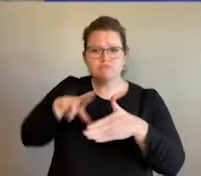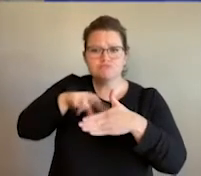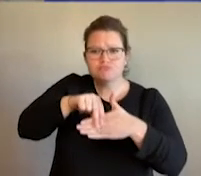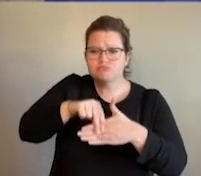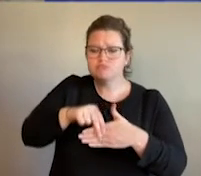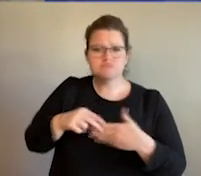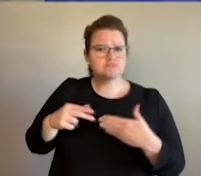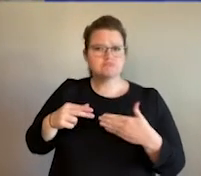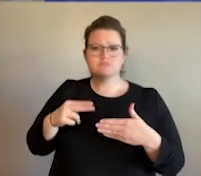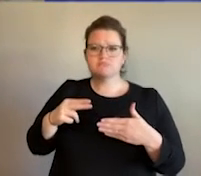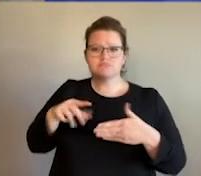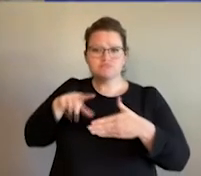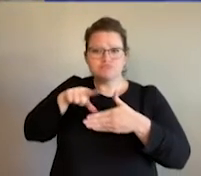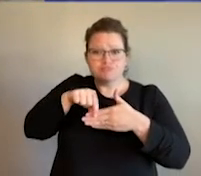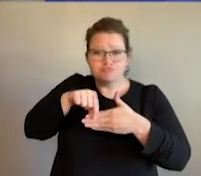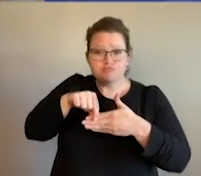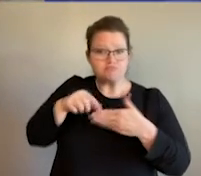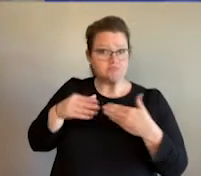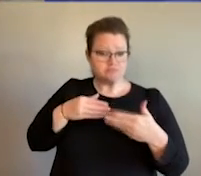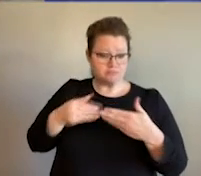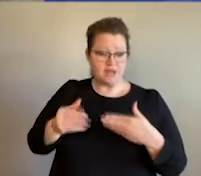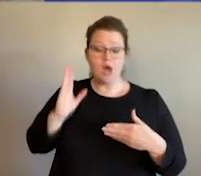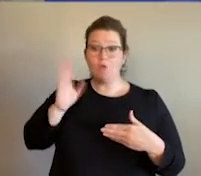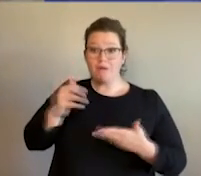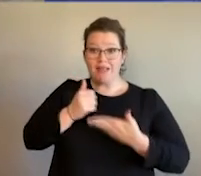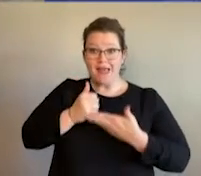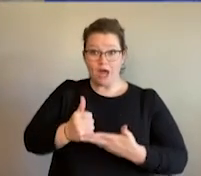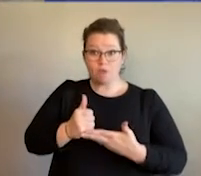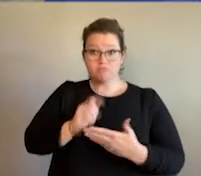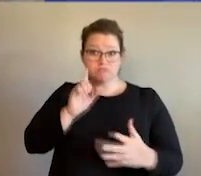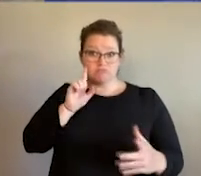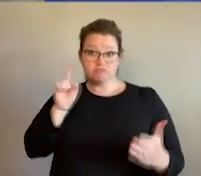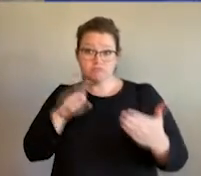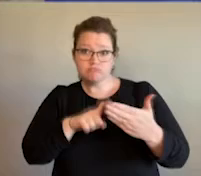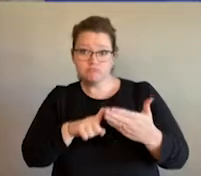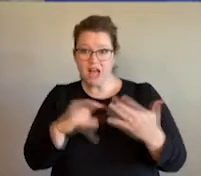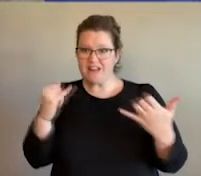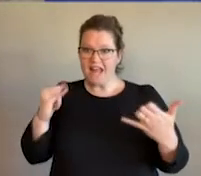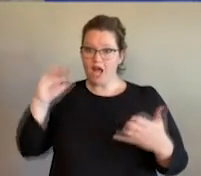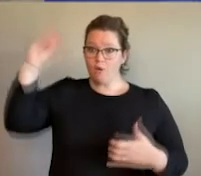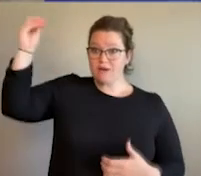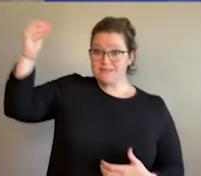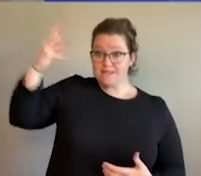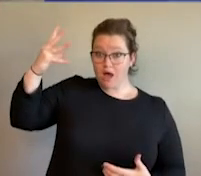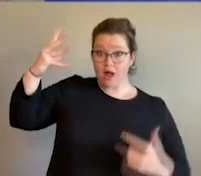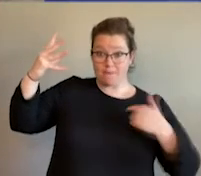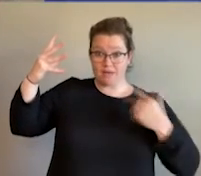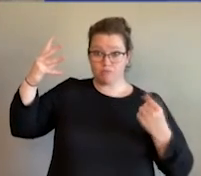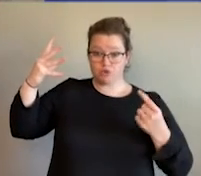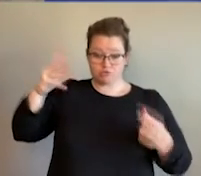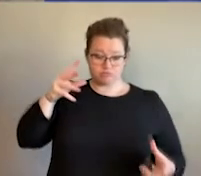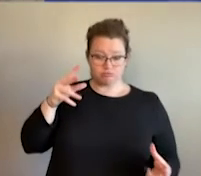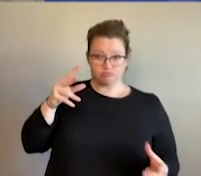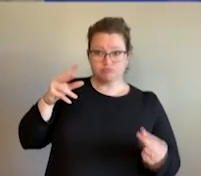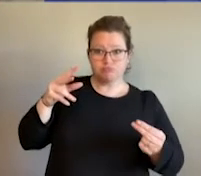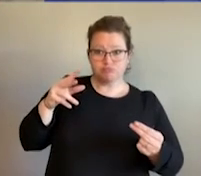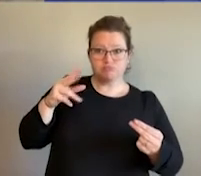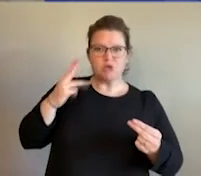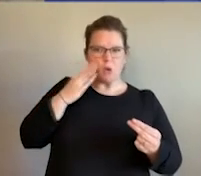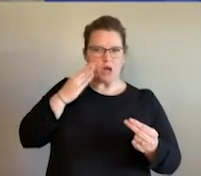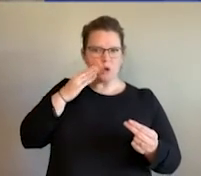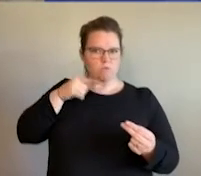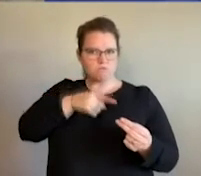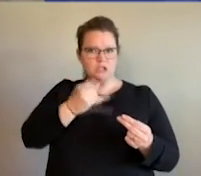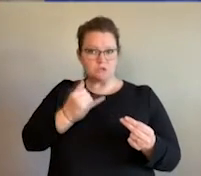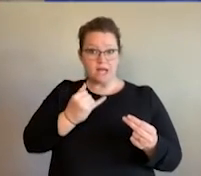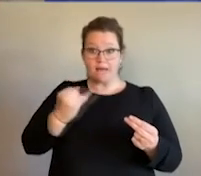and this is gonna help you track the weather. So right now it's sunny outside, so I'm gonna keep my clip on the sunny side, but if